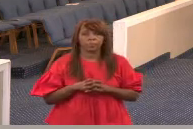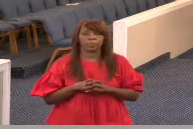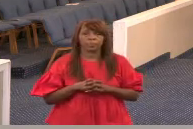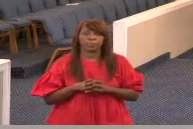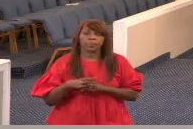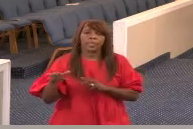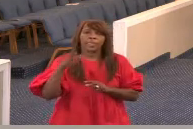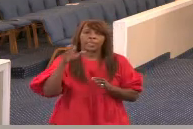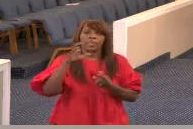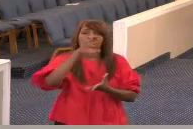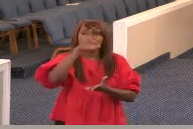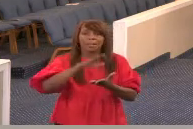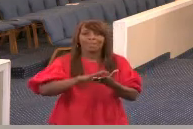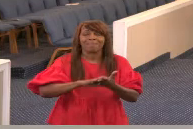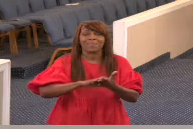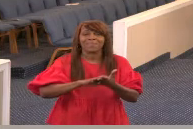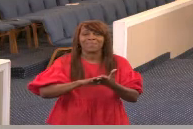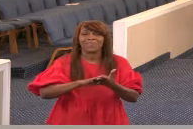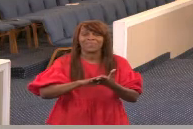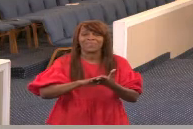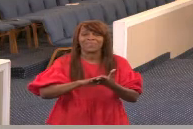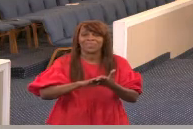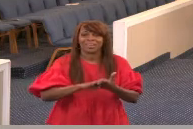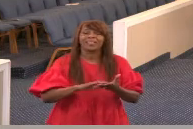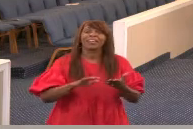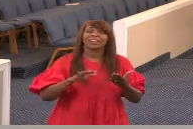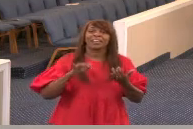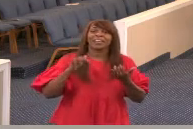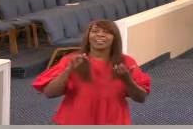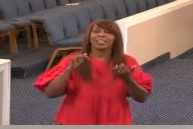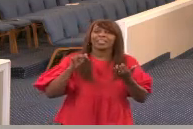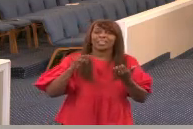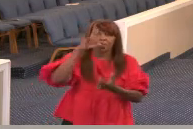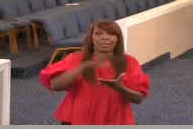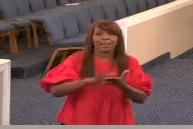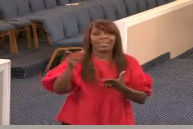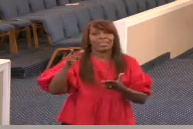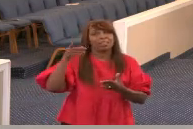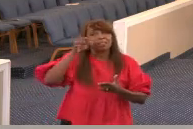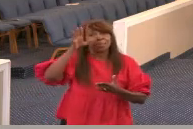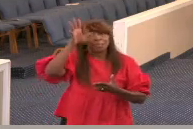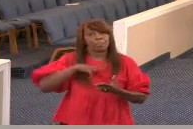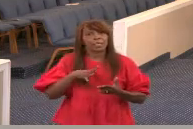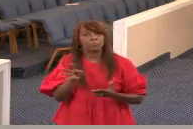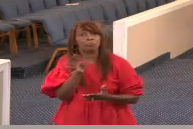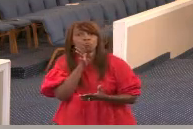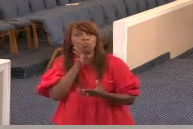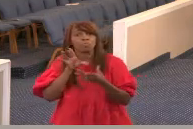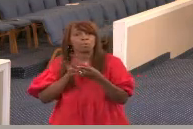He believed the master and the owner over God's messenger.